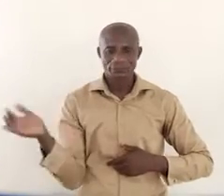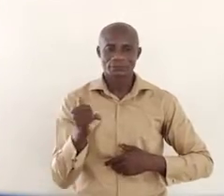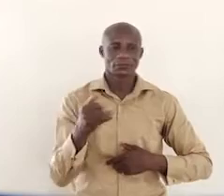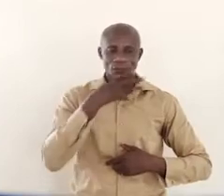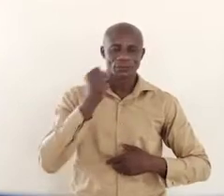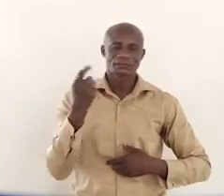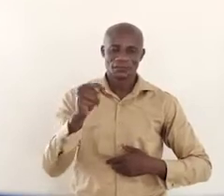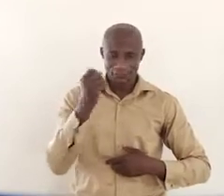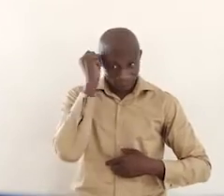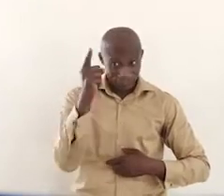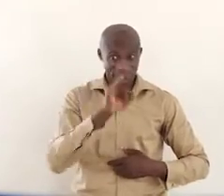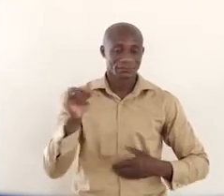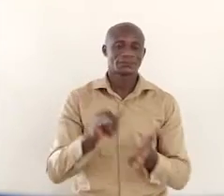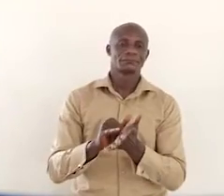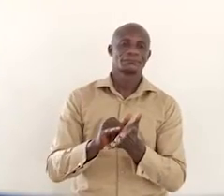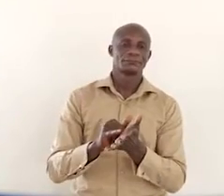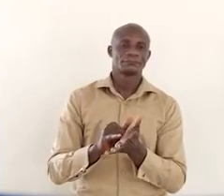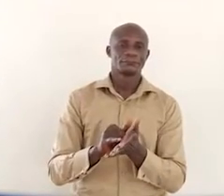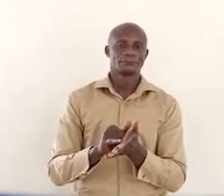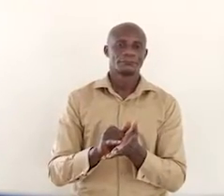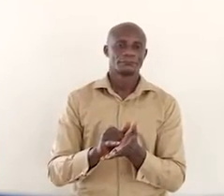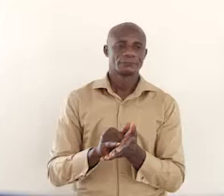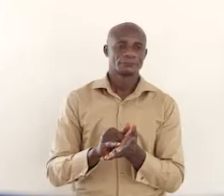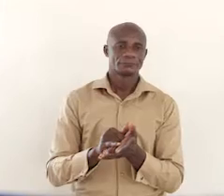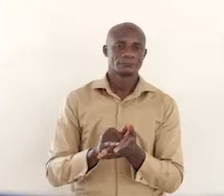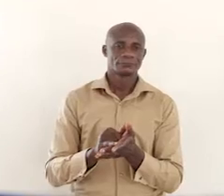Because there was the understanding that